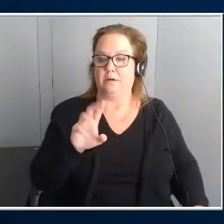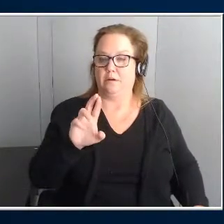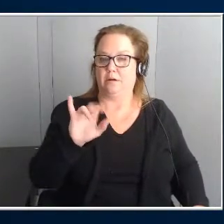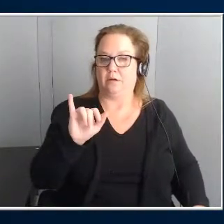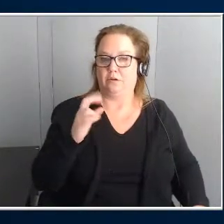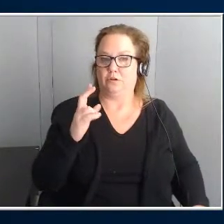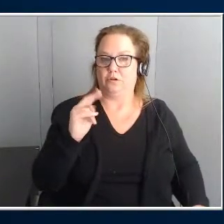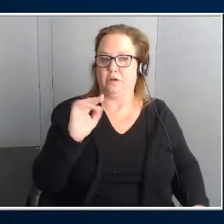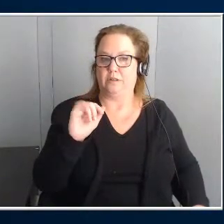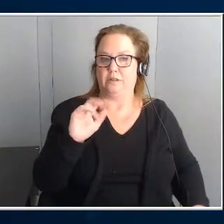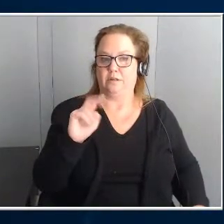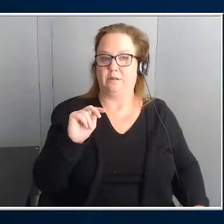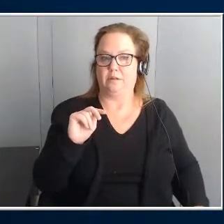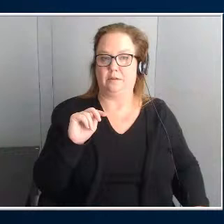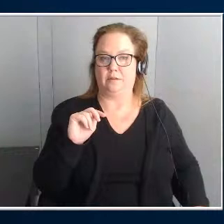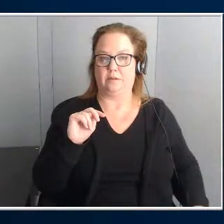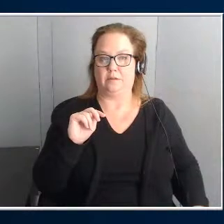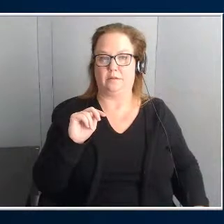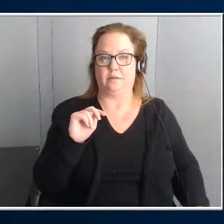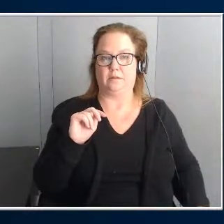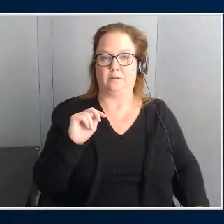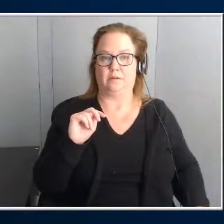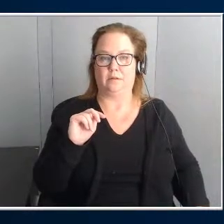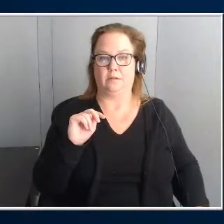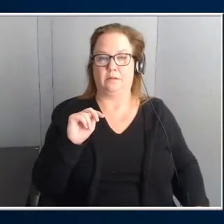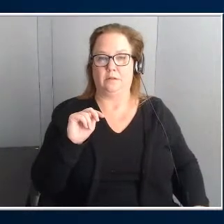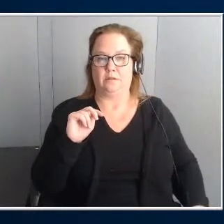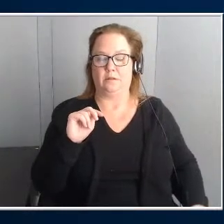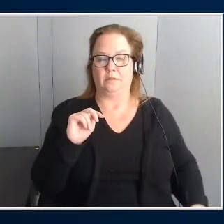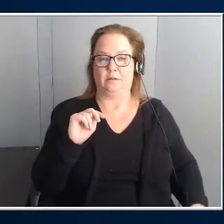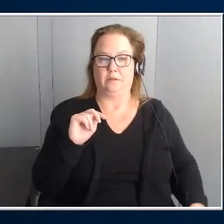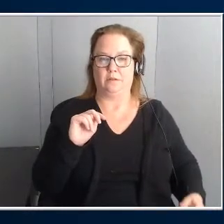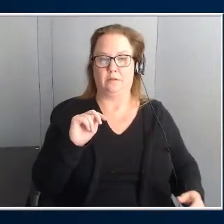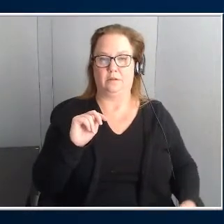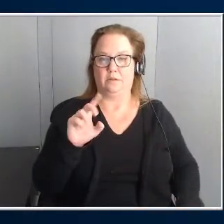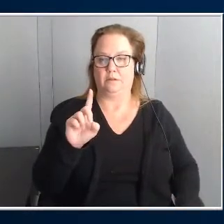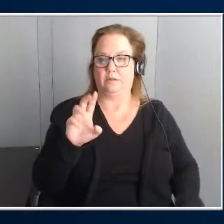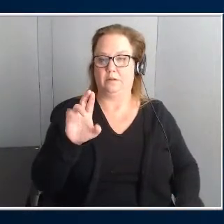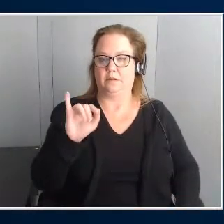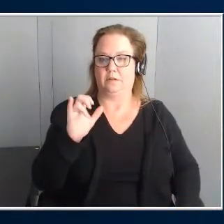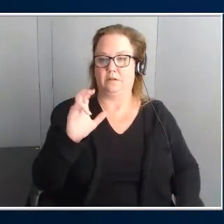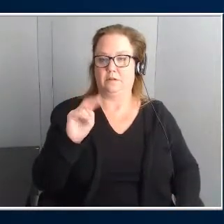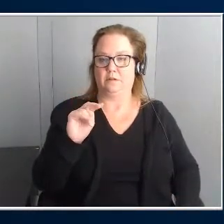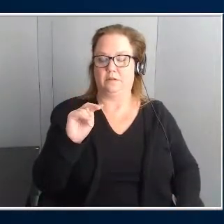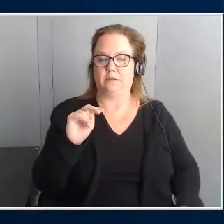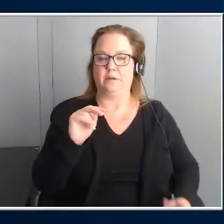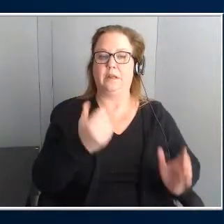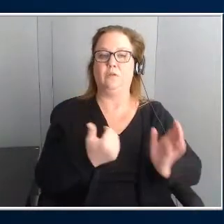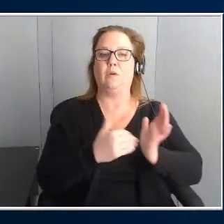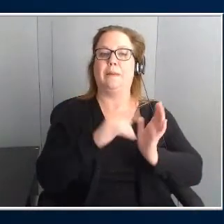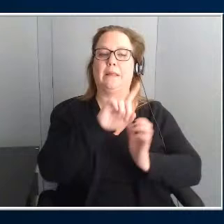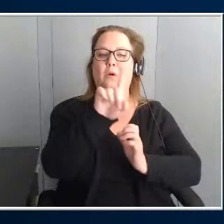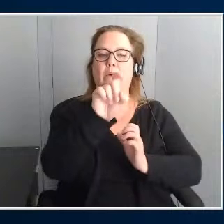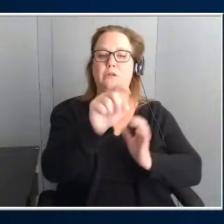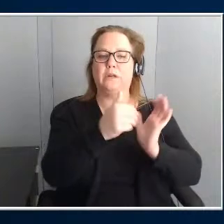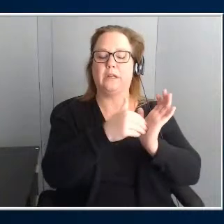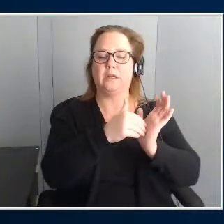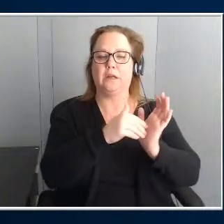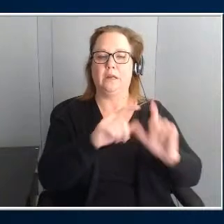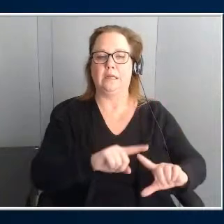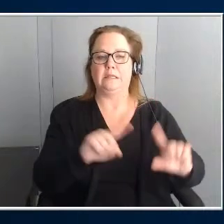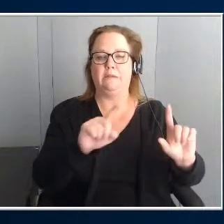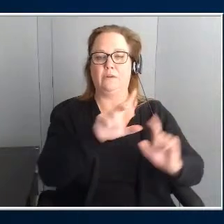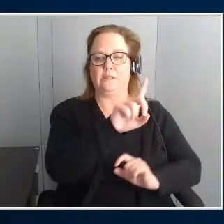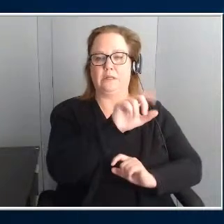I would love our other panel's thoughts on this. Dr. Johnson, are you seeing a difference? Repeat the question? Are you seeing a difference in data